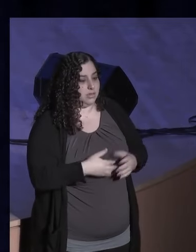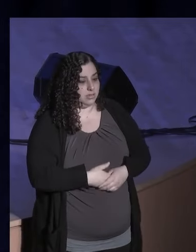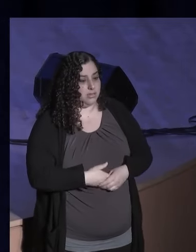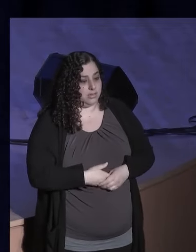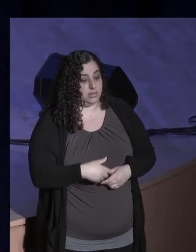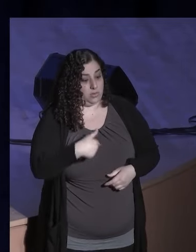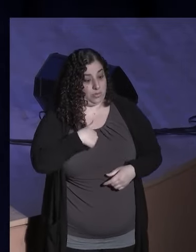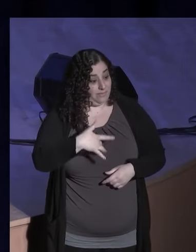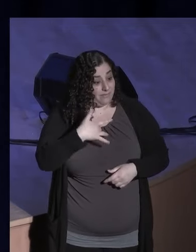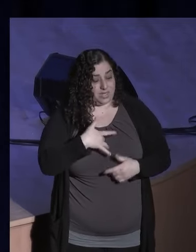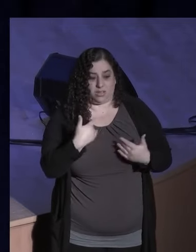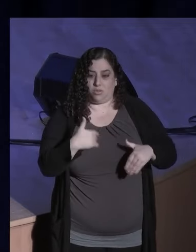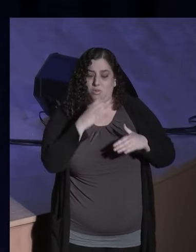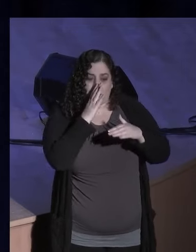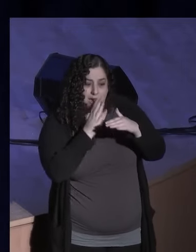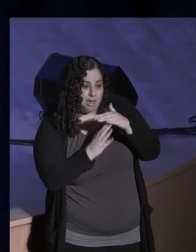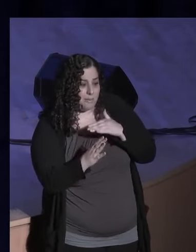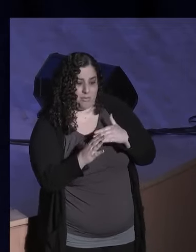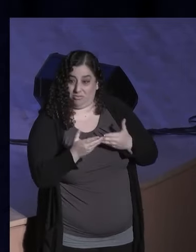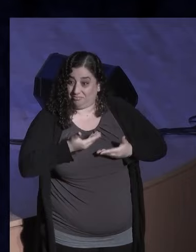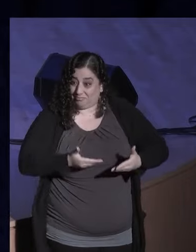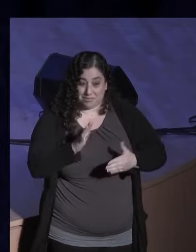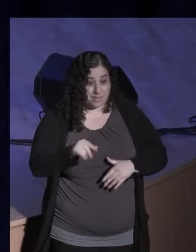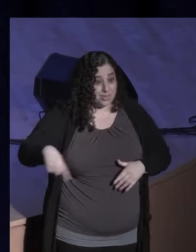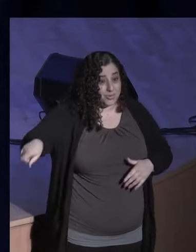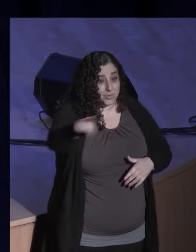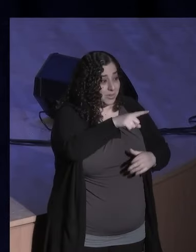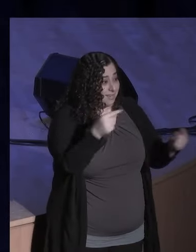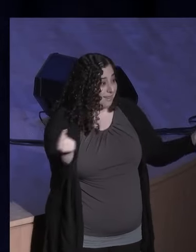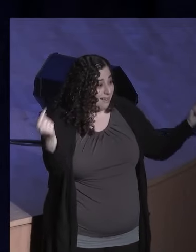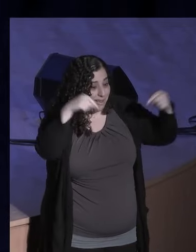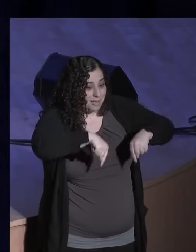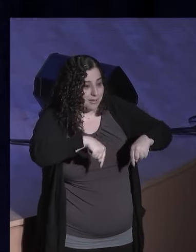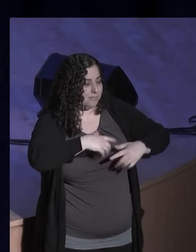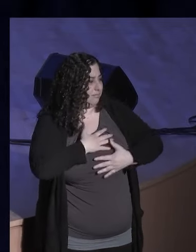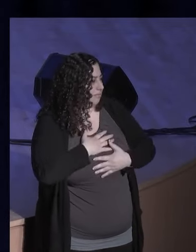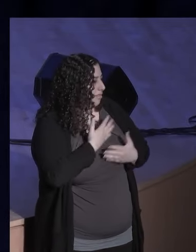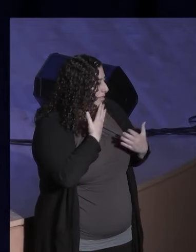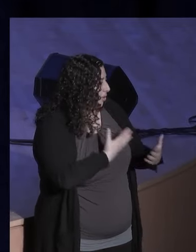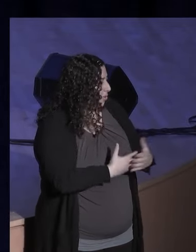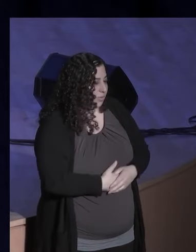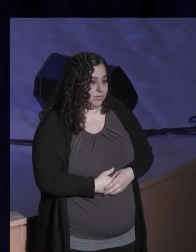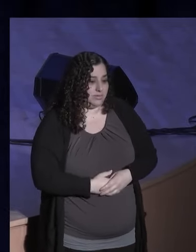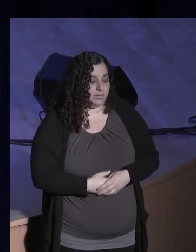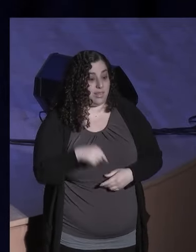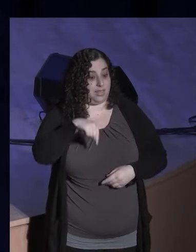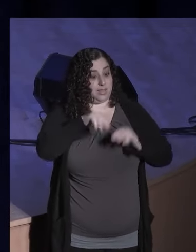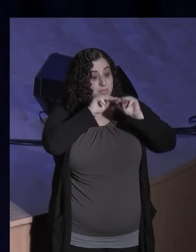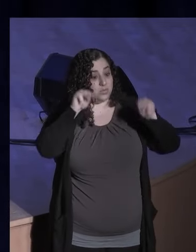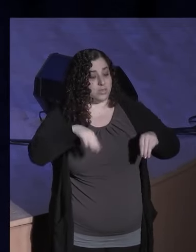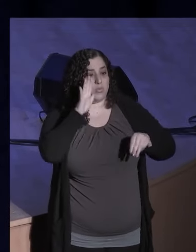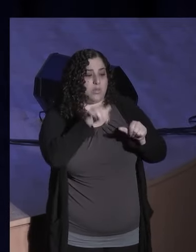acknowledge the amazing leadership of these museums, but also of Sabrina and all the people that worked in the Folklife Festival. So I want to